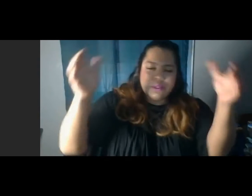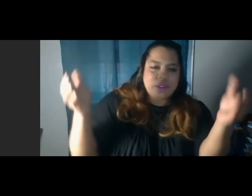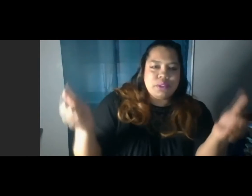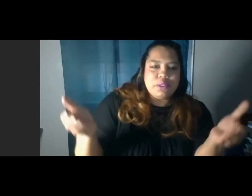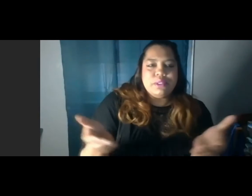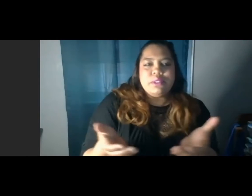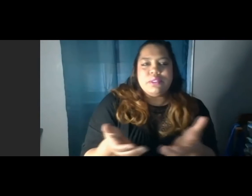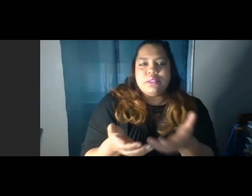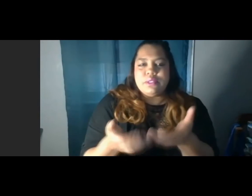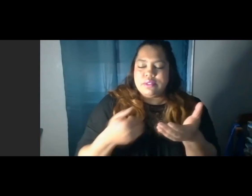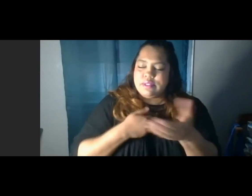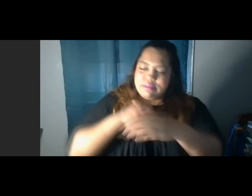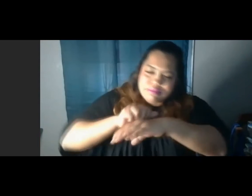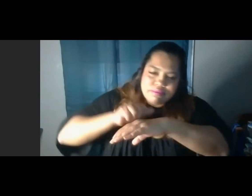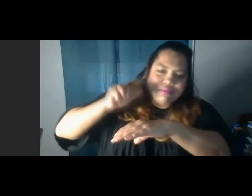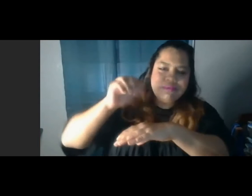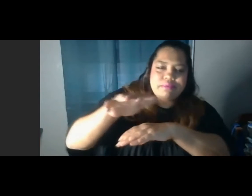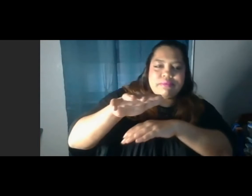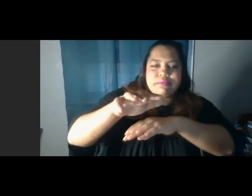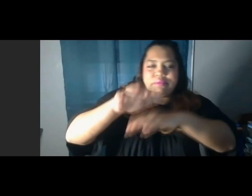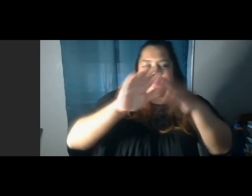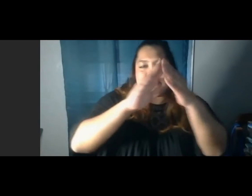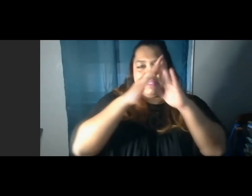world. I'm sending